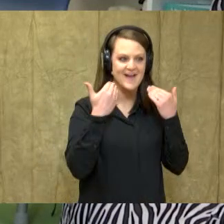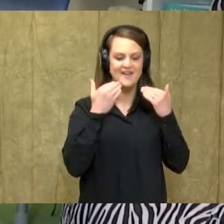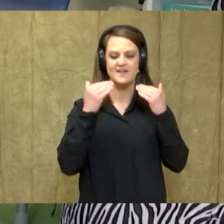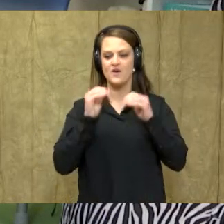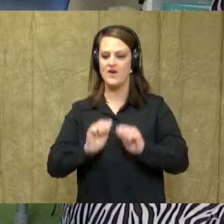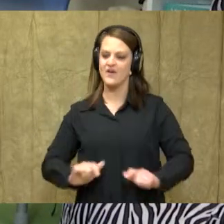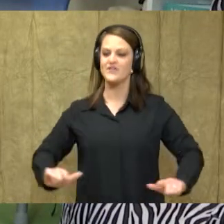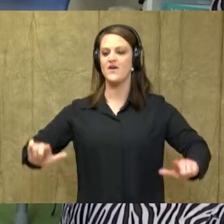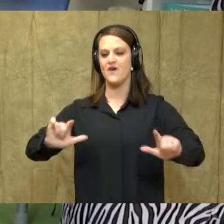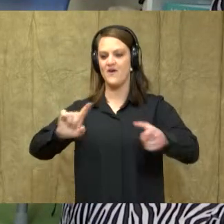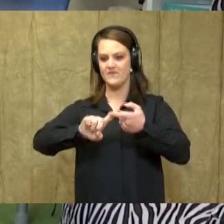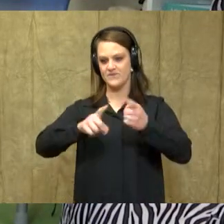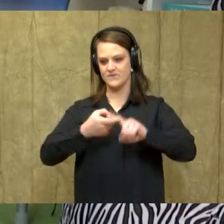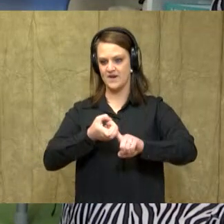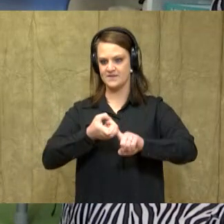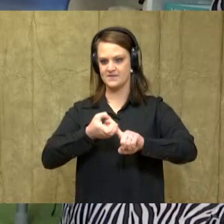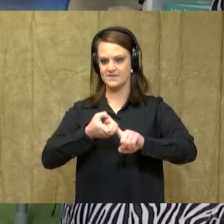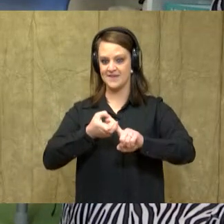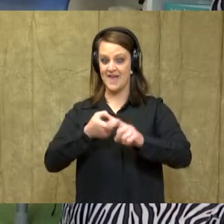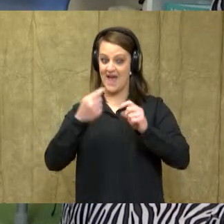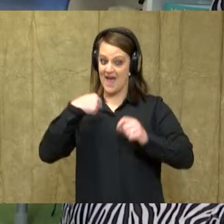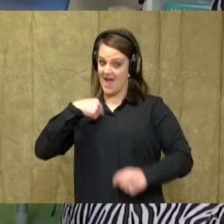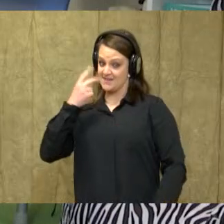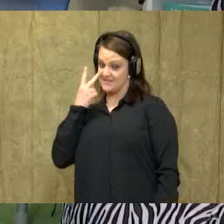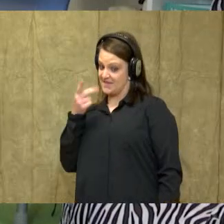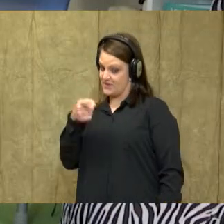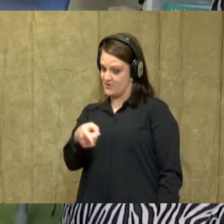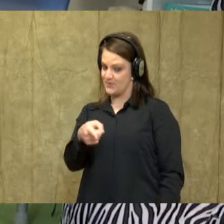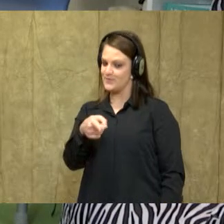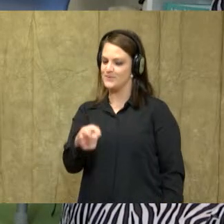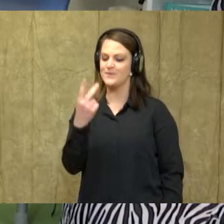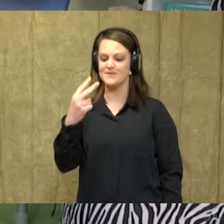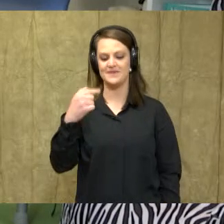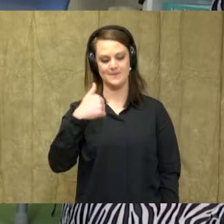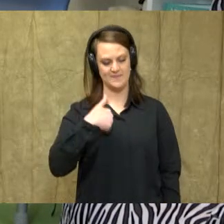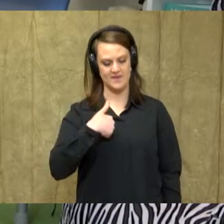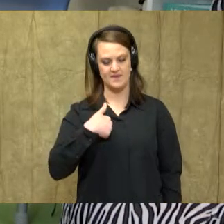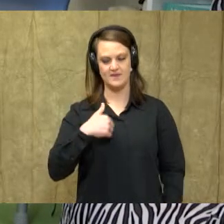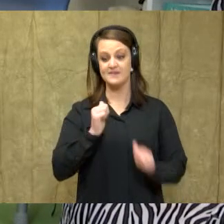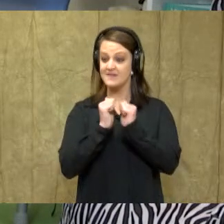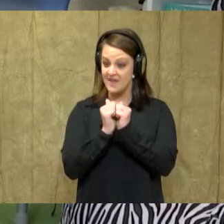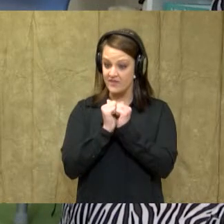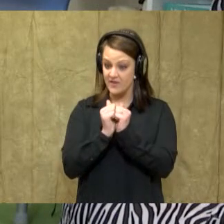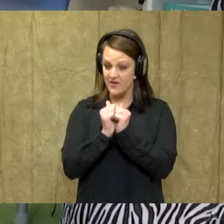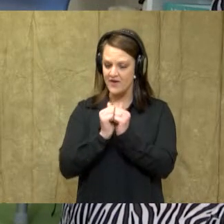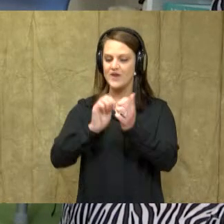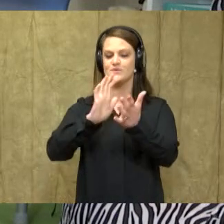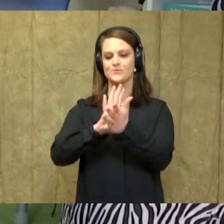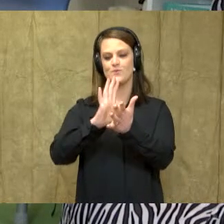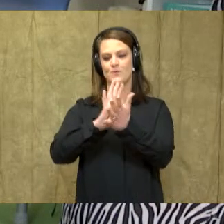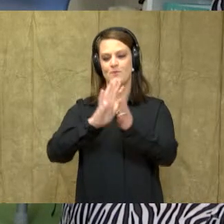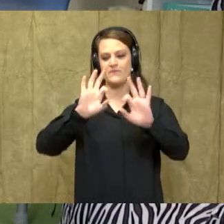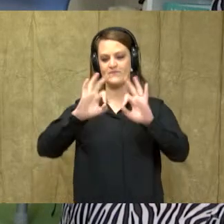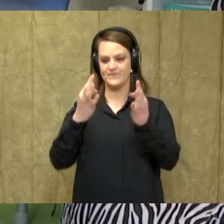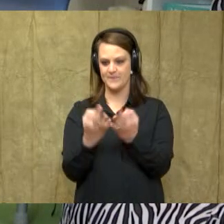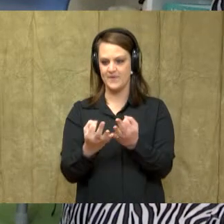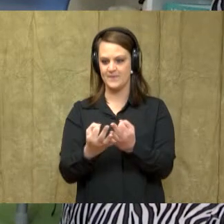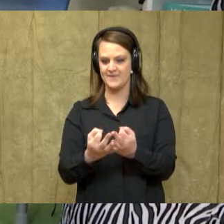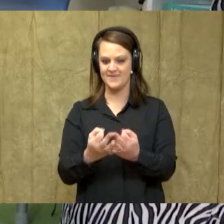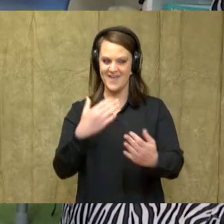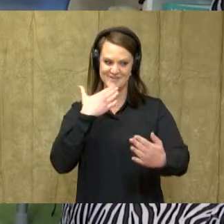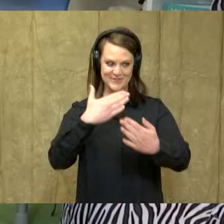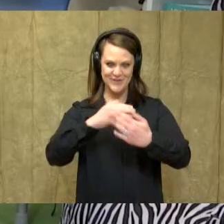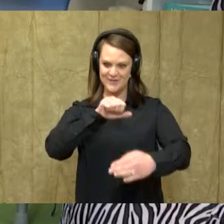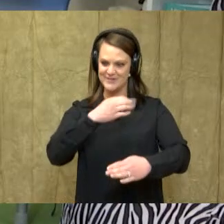my friends around. I see you, and you see me. Together, we make a school family. Good